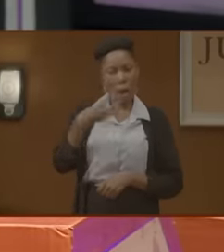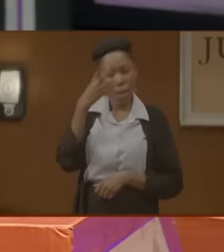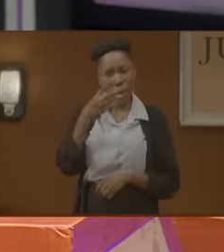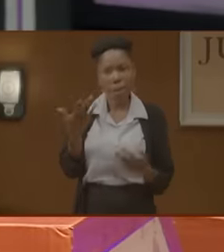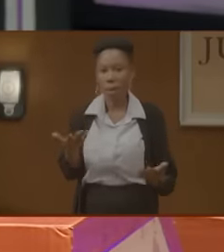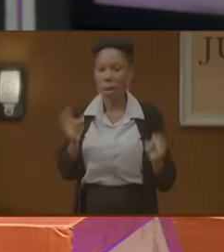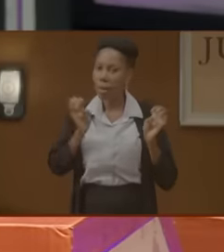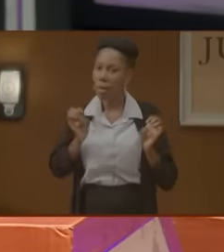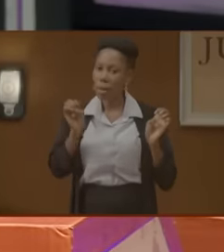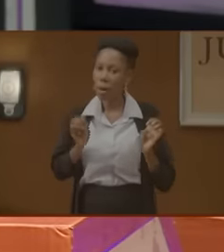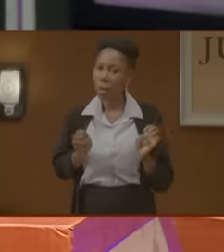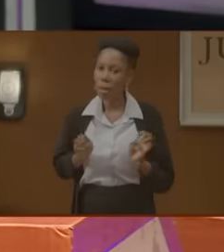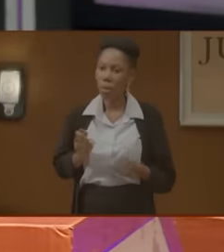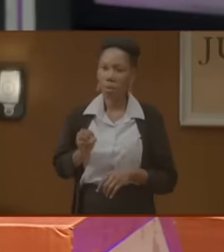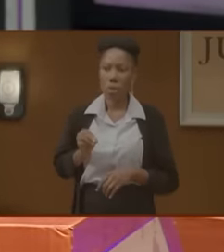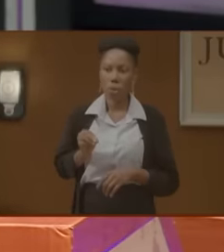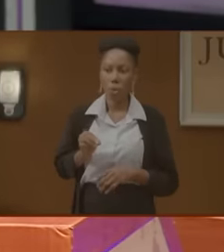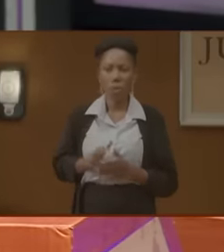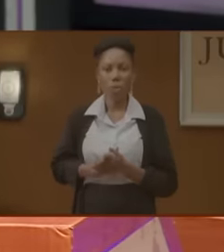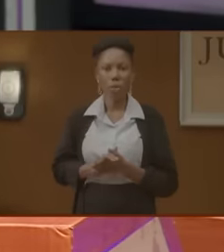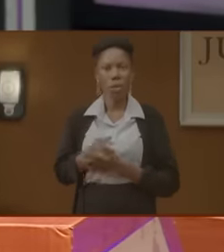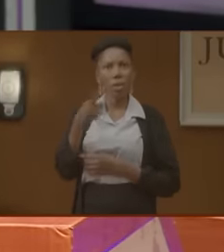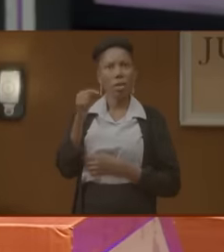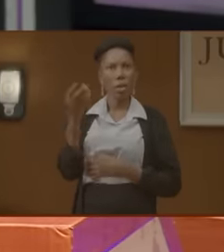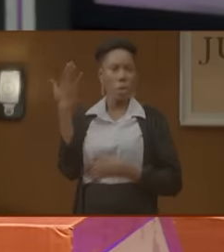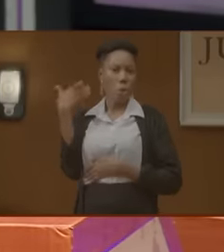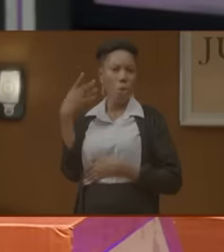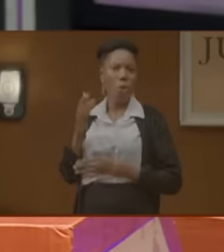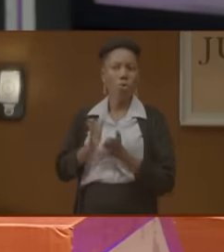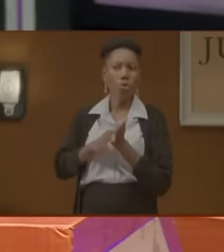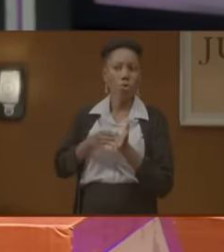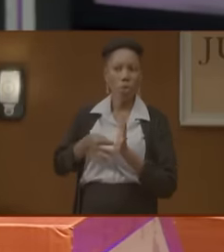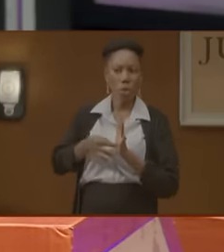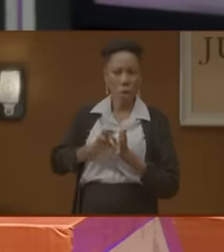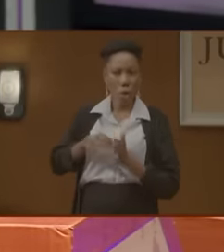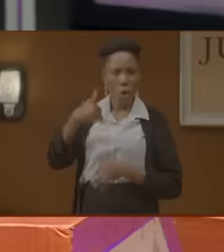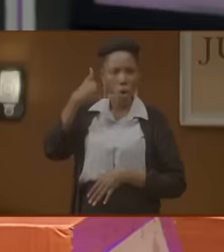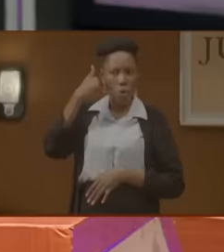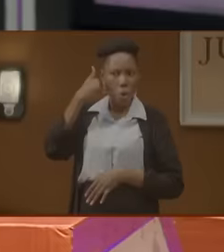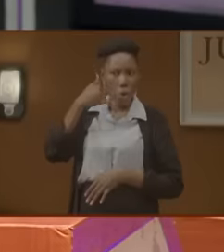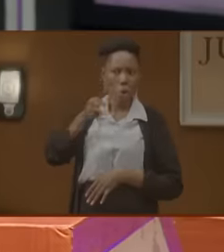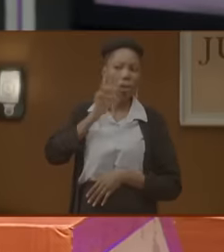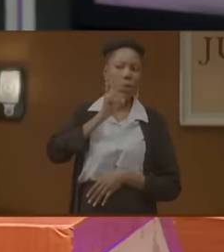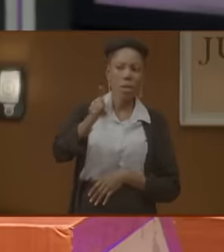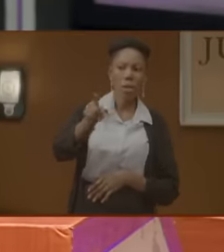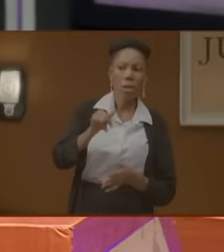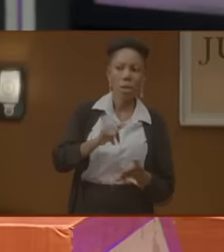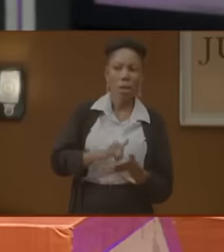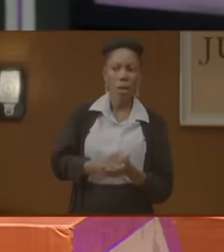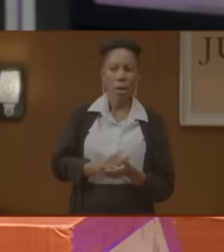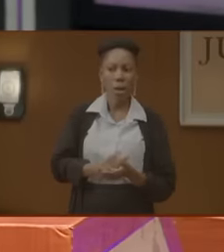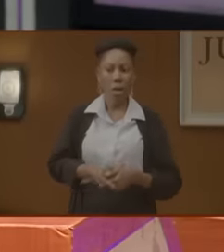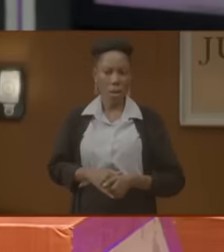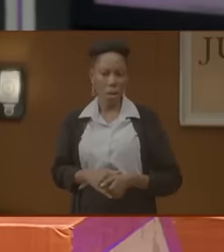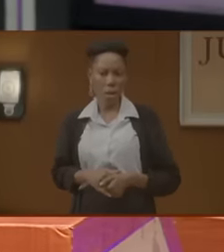there. Well, suddenly the school, previous school now called me that he paid some money that